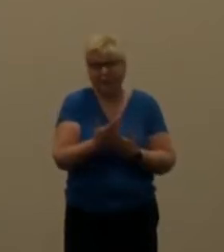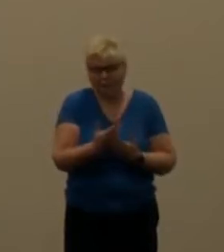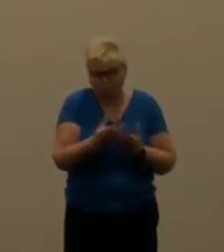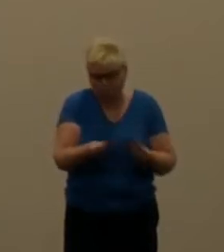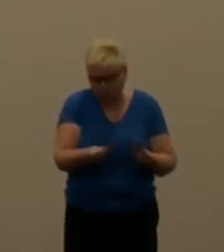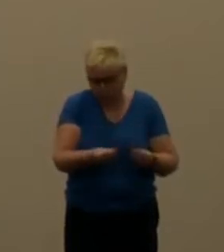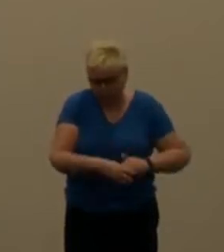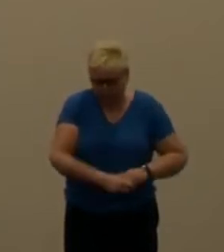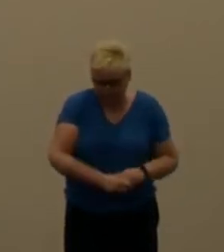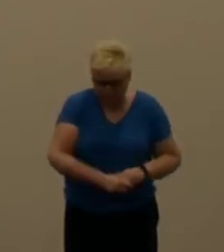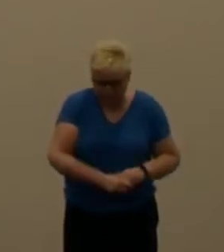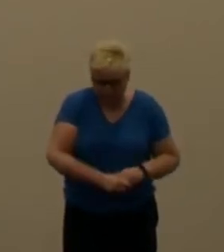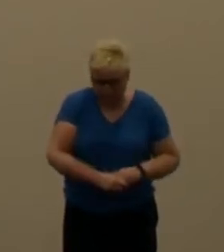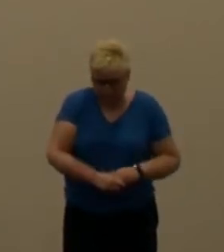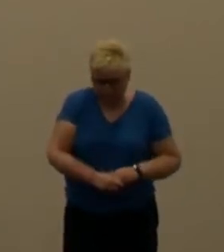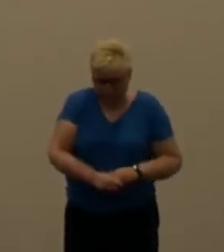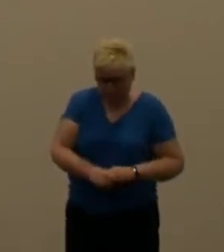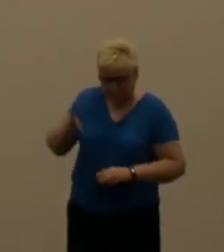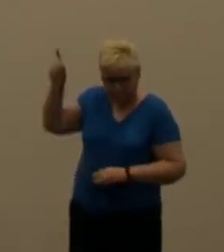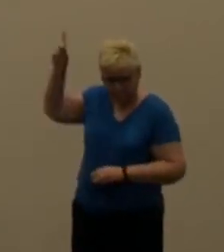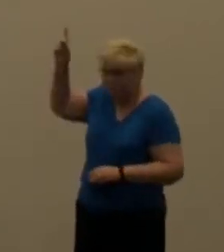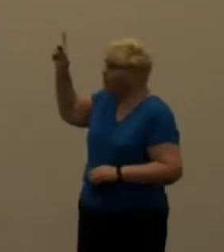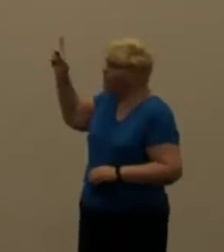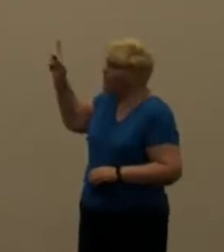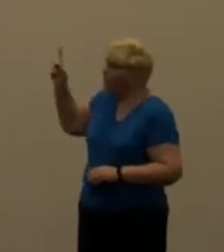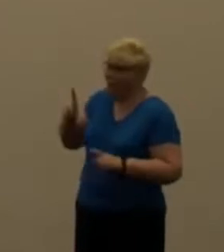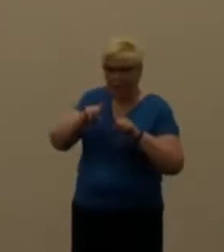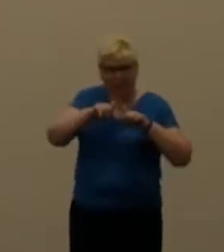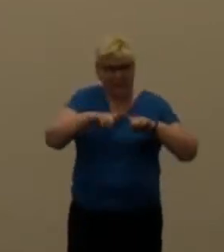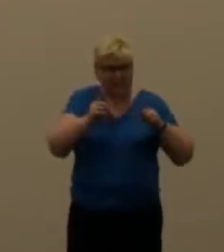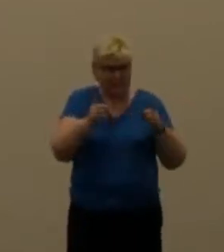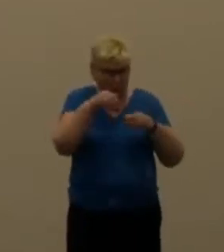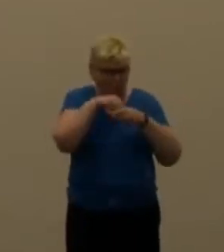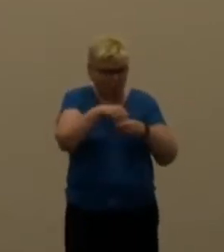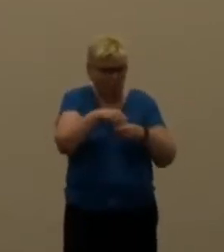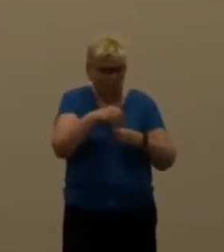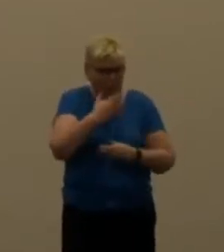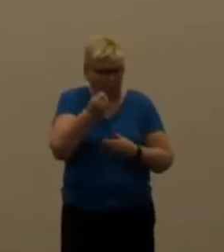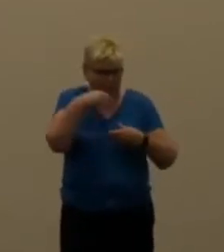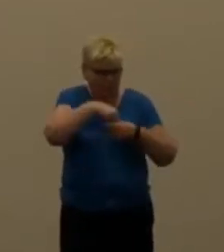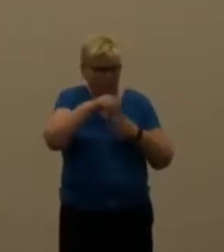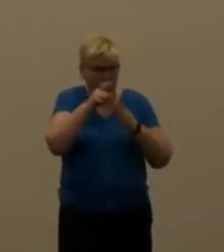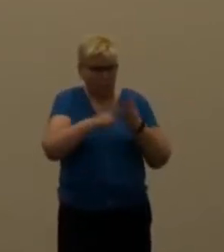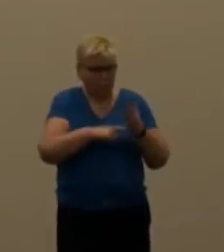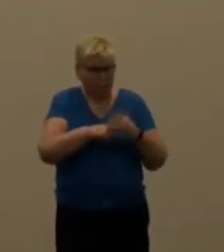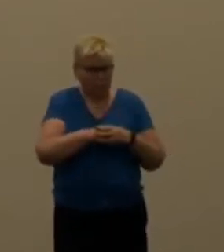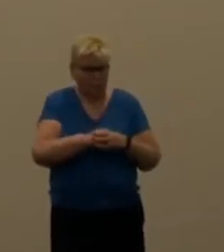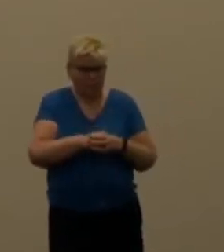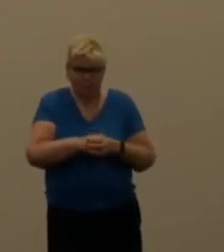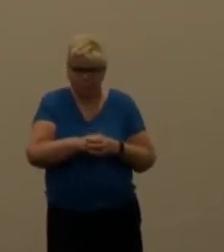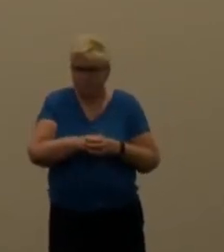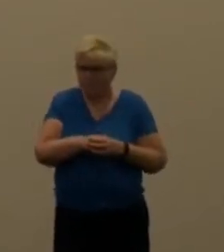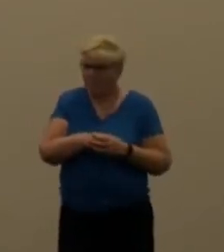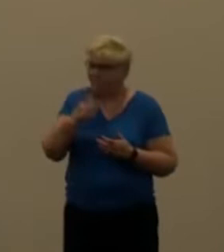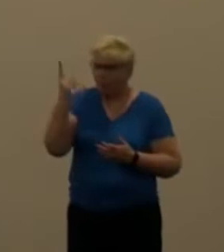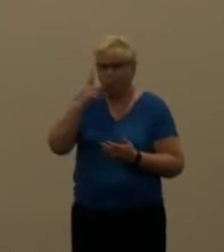solution. Those are the different components that we have in a regular Azure DevOps project. So we have the Azure board, where